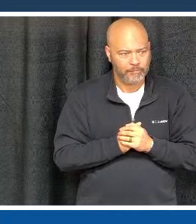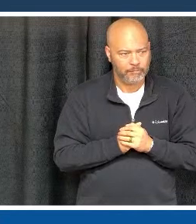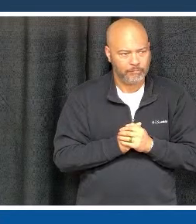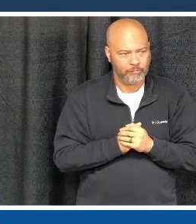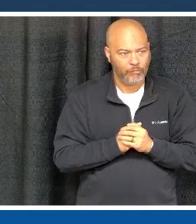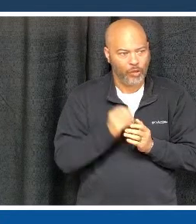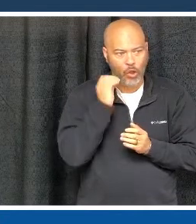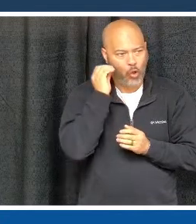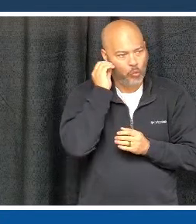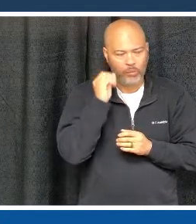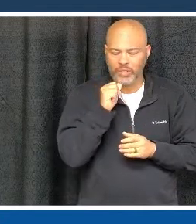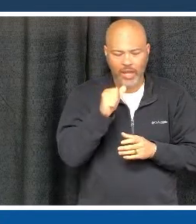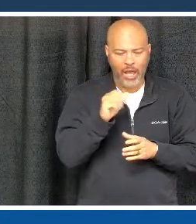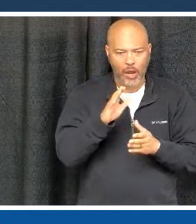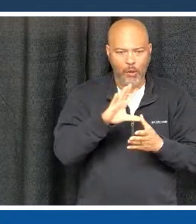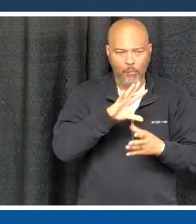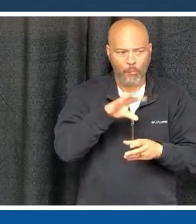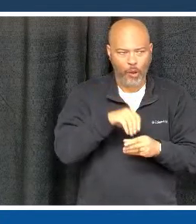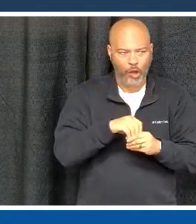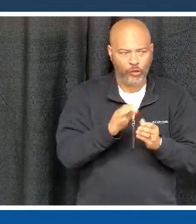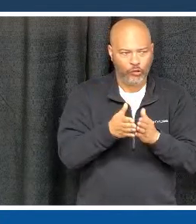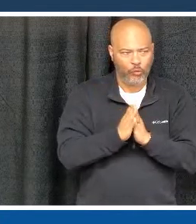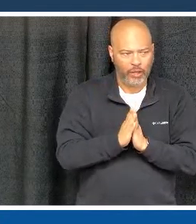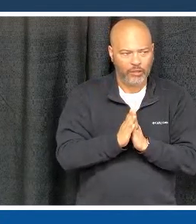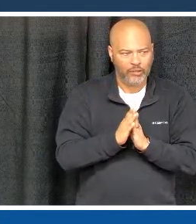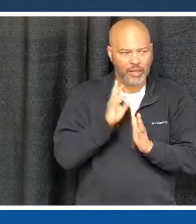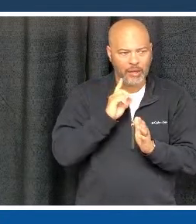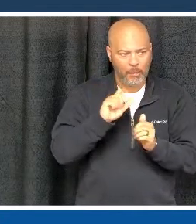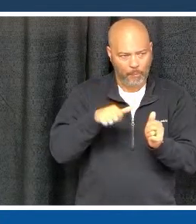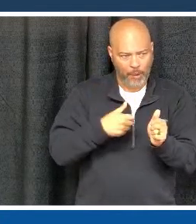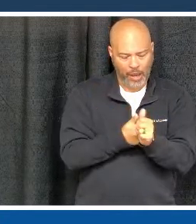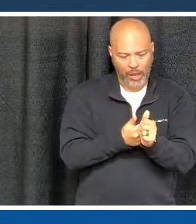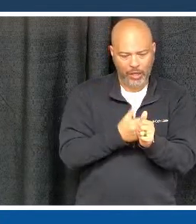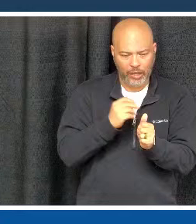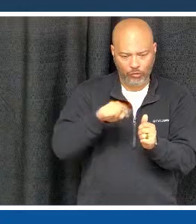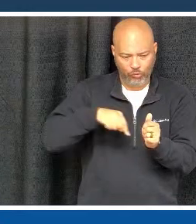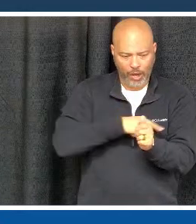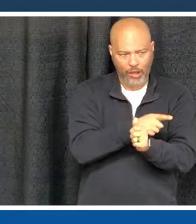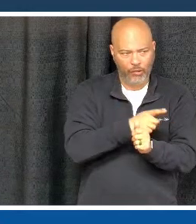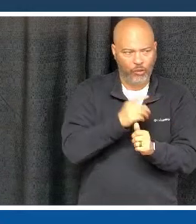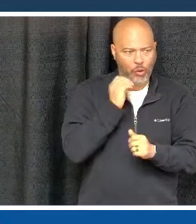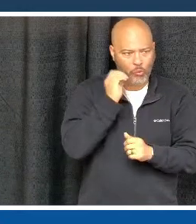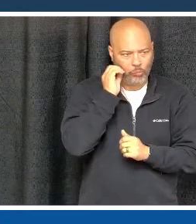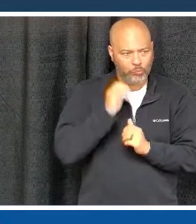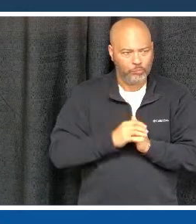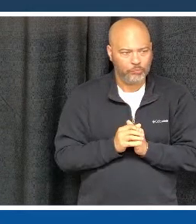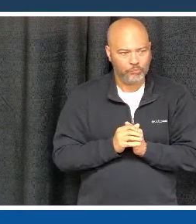The home is not part of the request at this time. It goes behind and around the home. That's a different parcel.